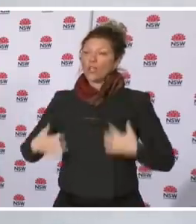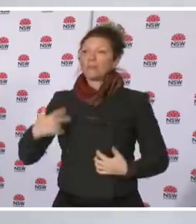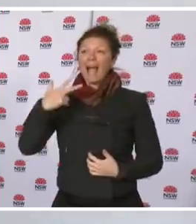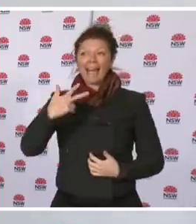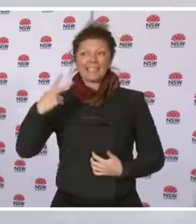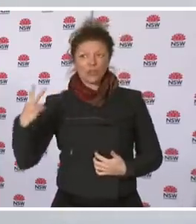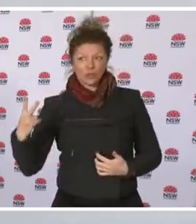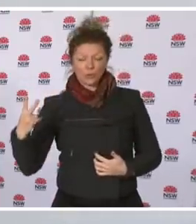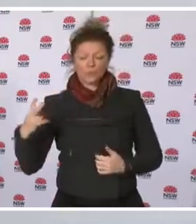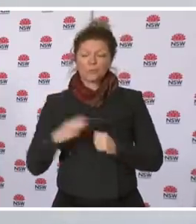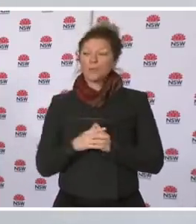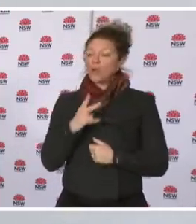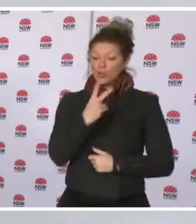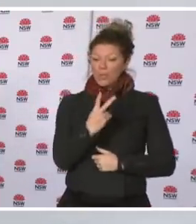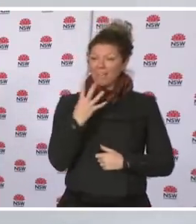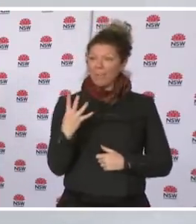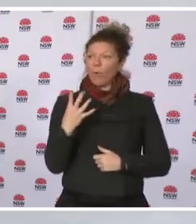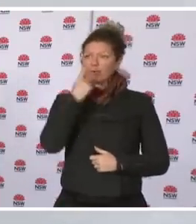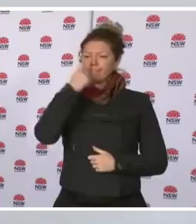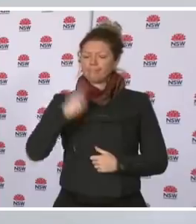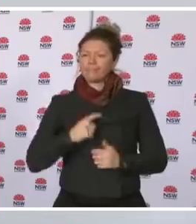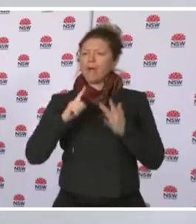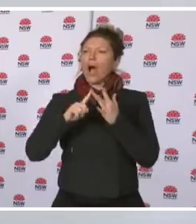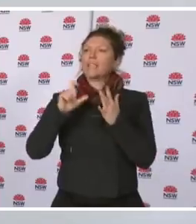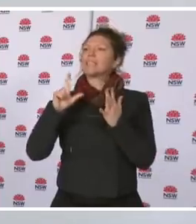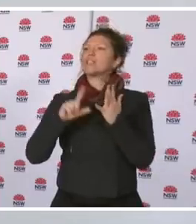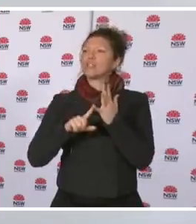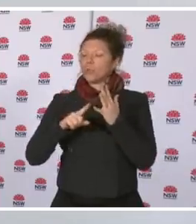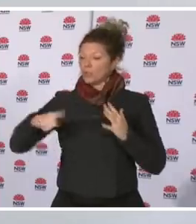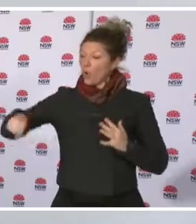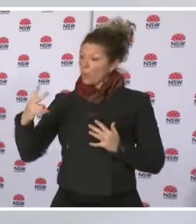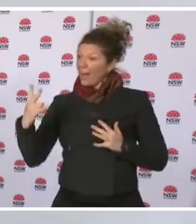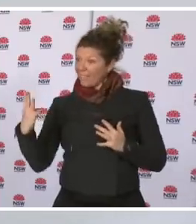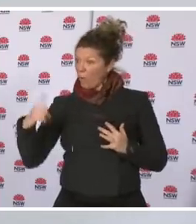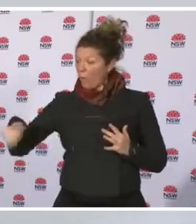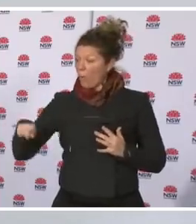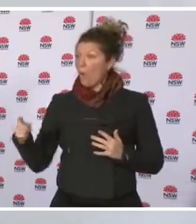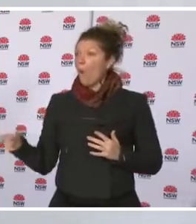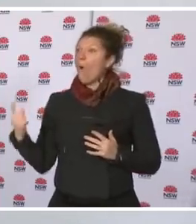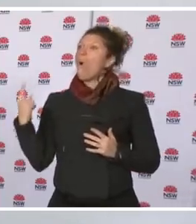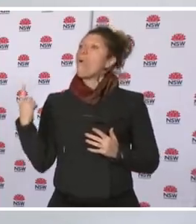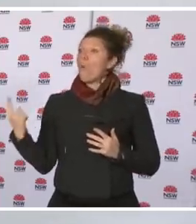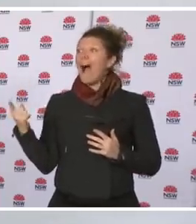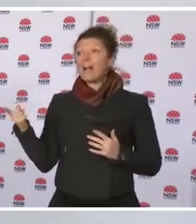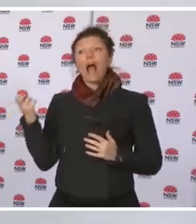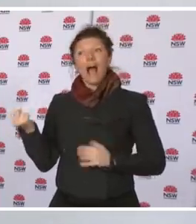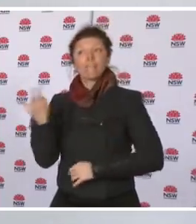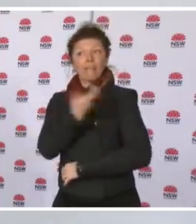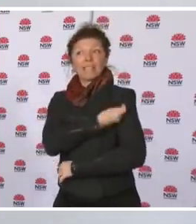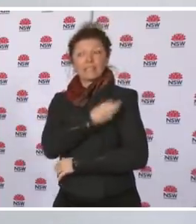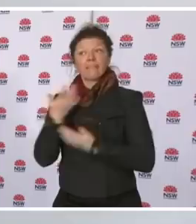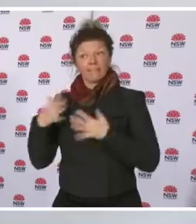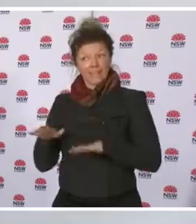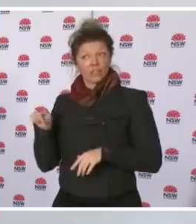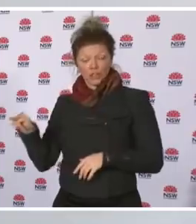care. And of the 24 people in intensive care, one has had a vaccination, with one person having